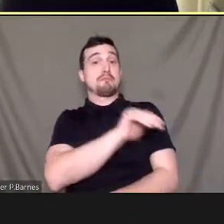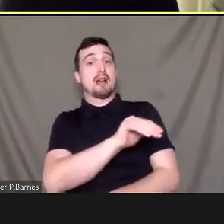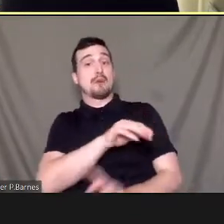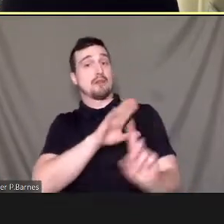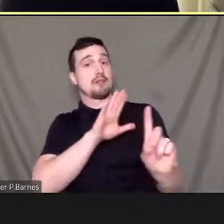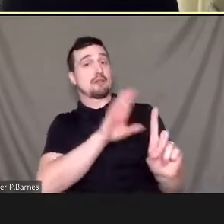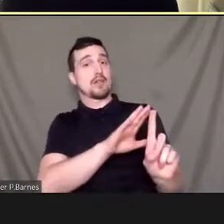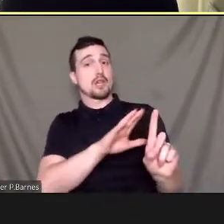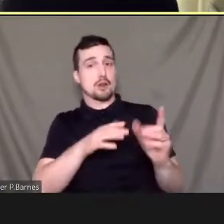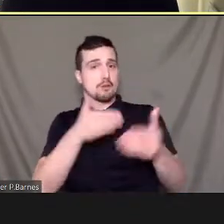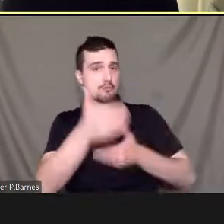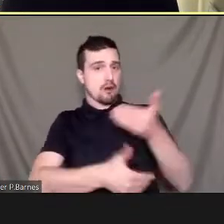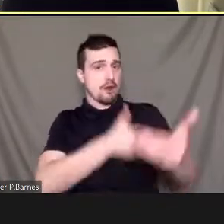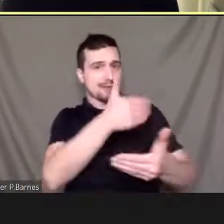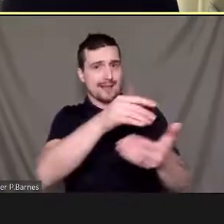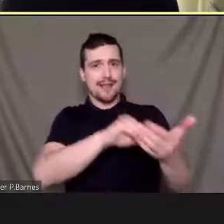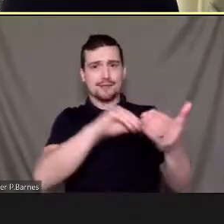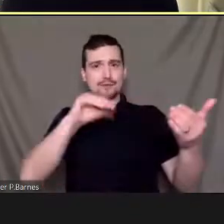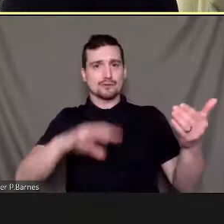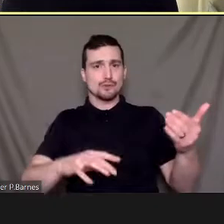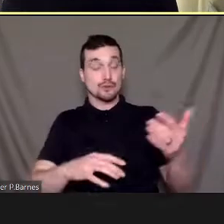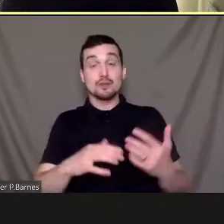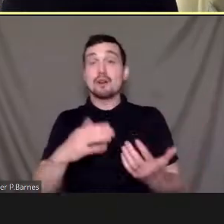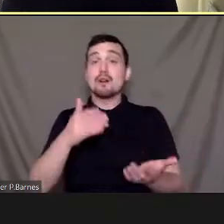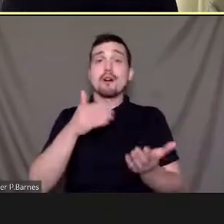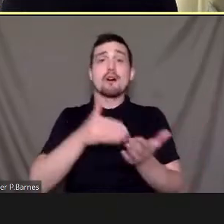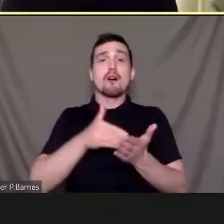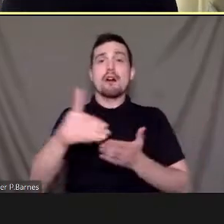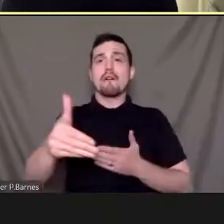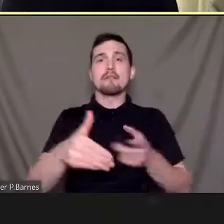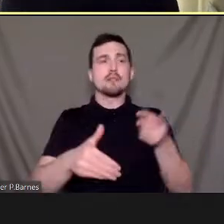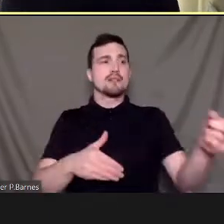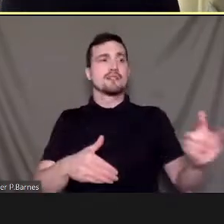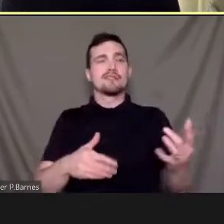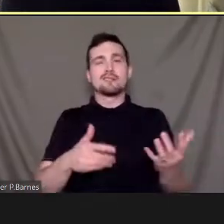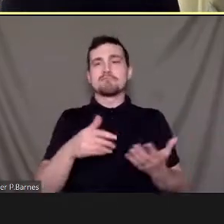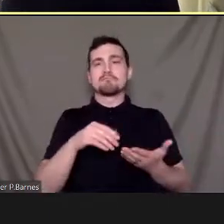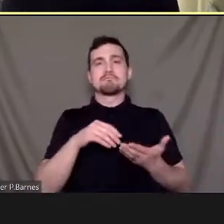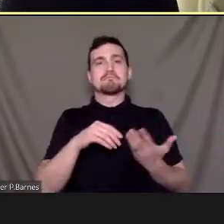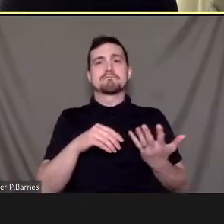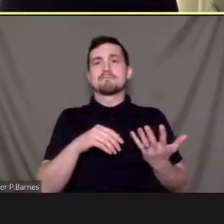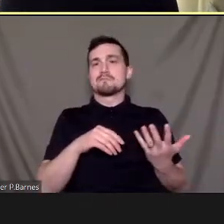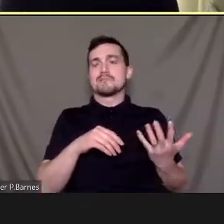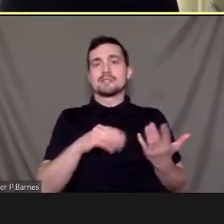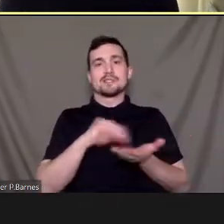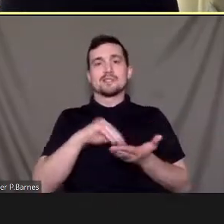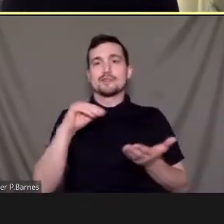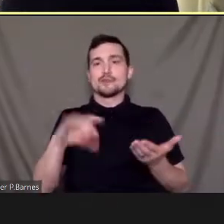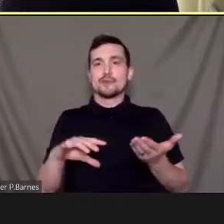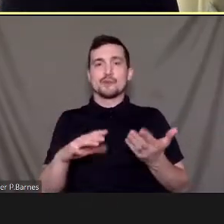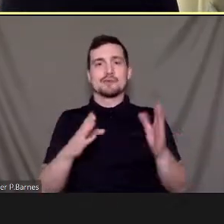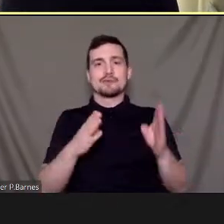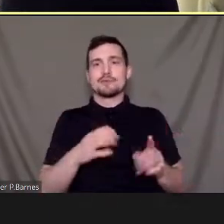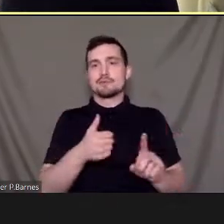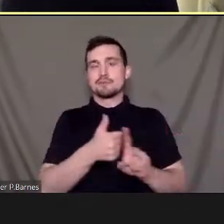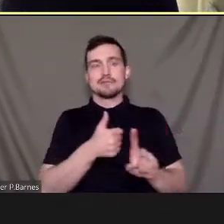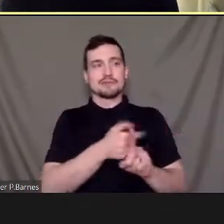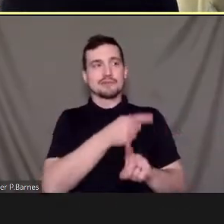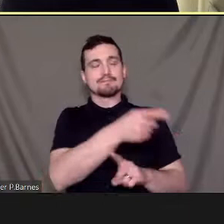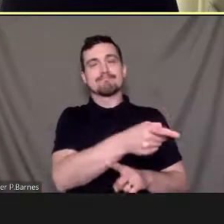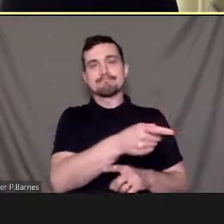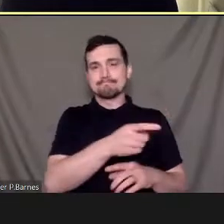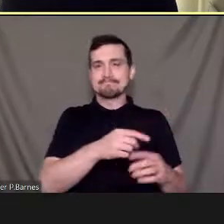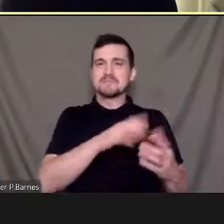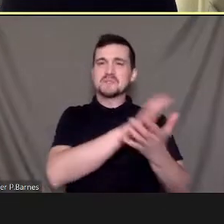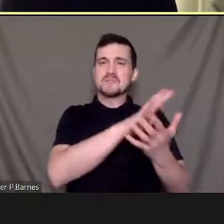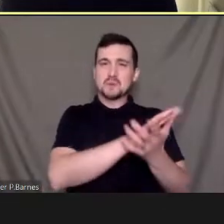process, because a lot of the times students, especially unfortunately in the underfunded